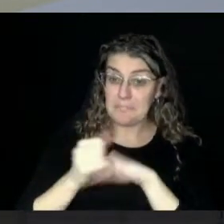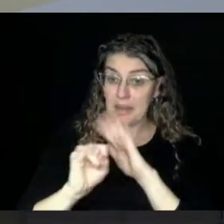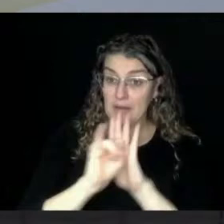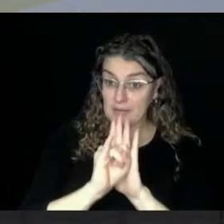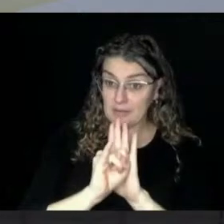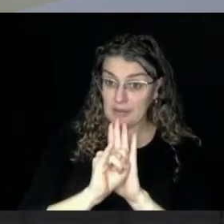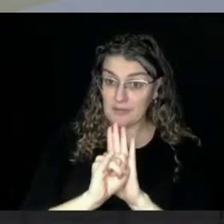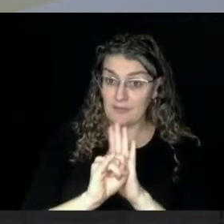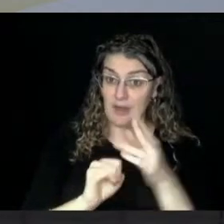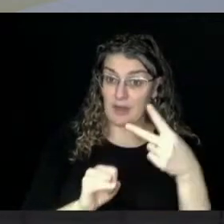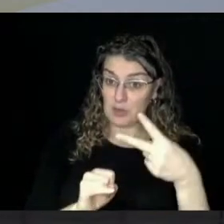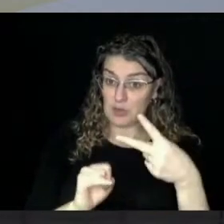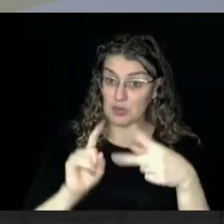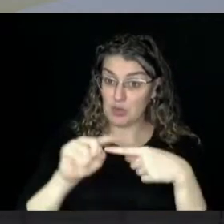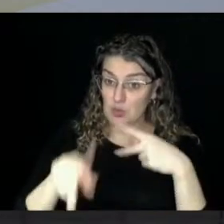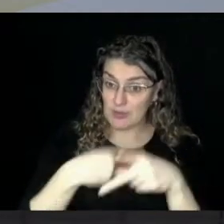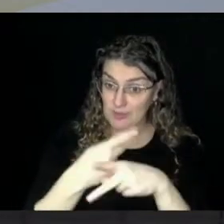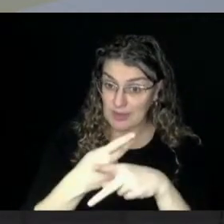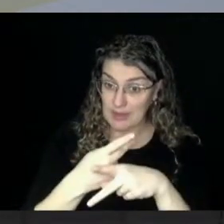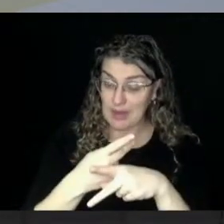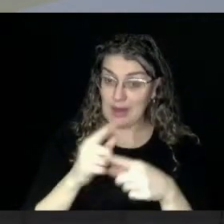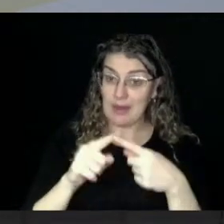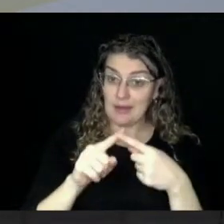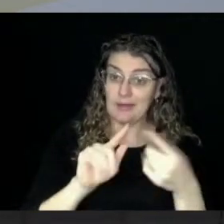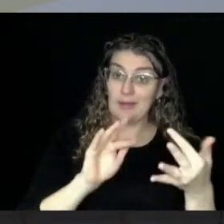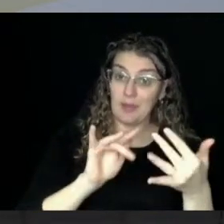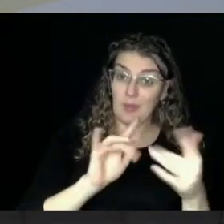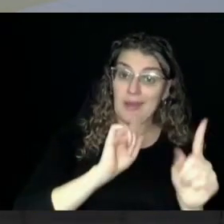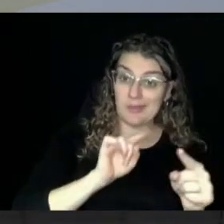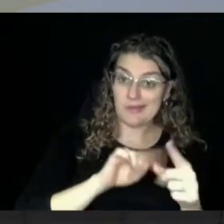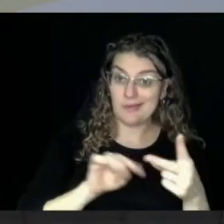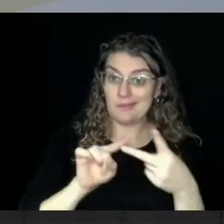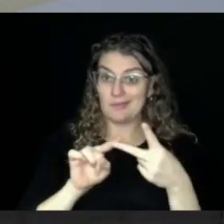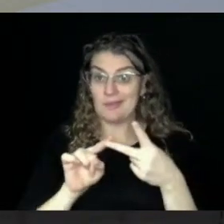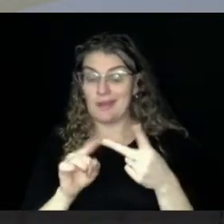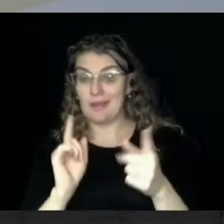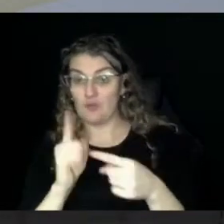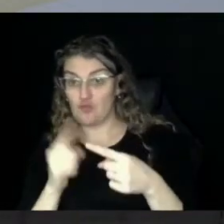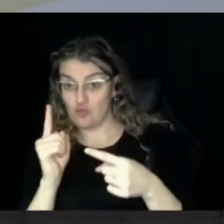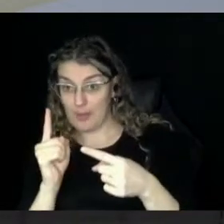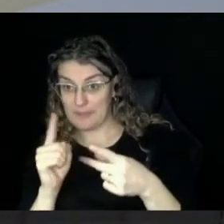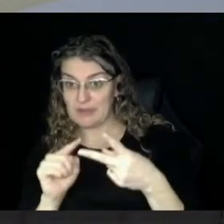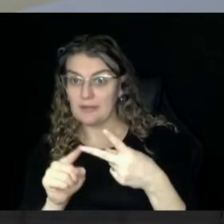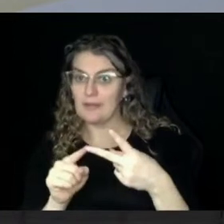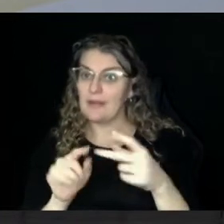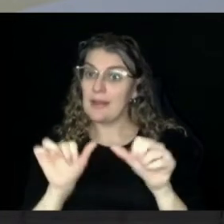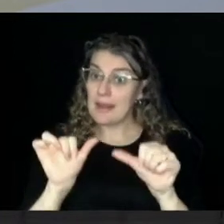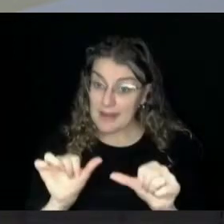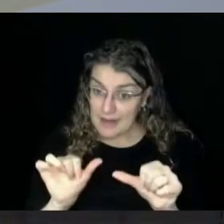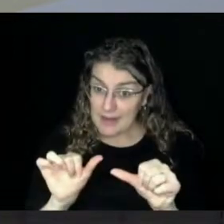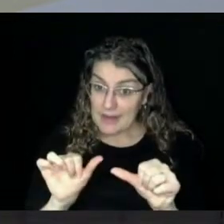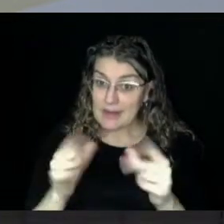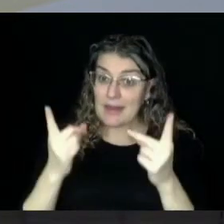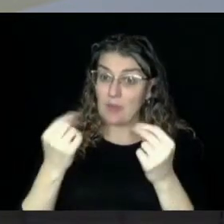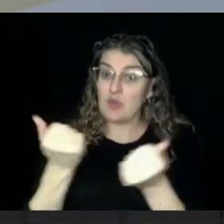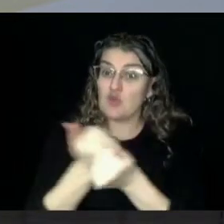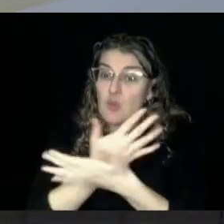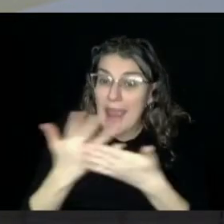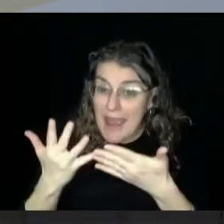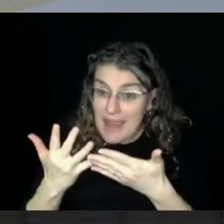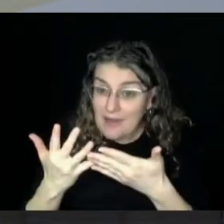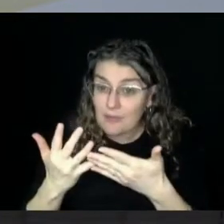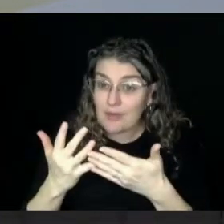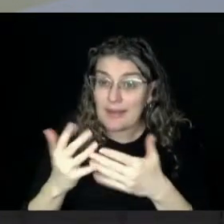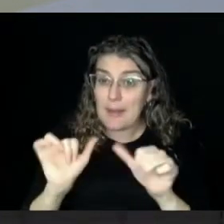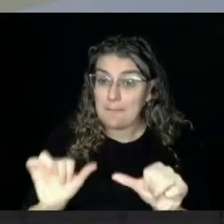identification, but also with the variants of concern, can we do everything possible to identify as early